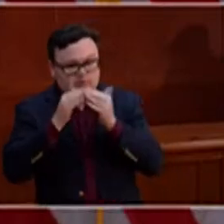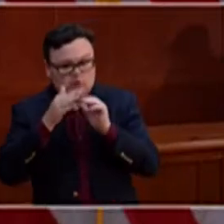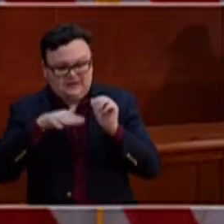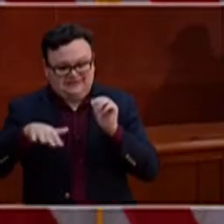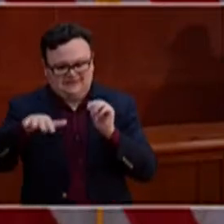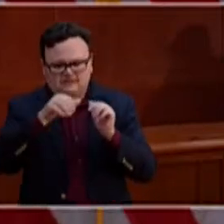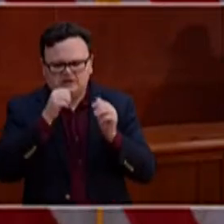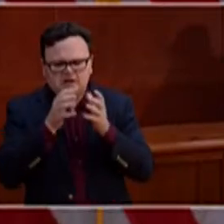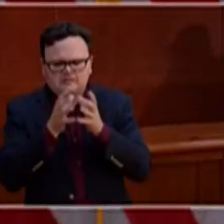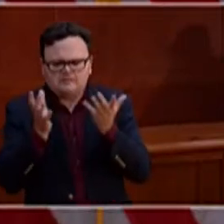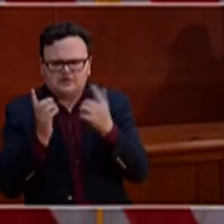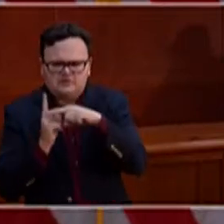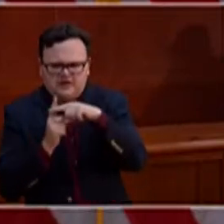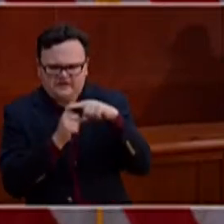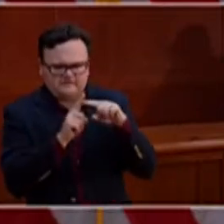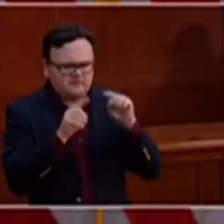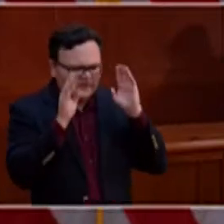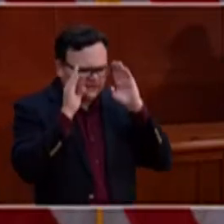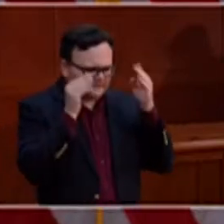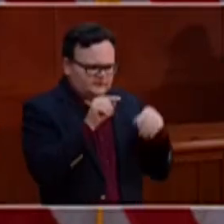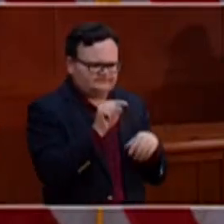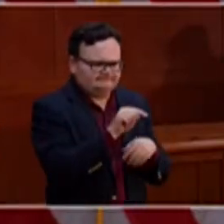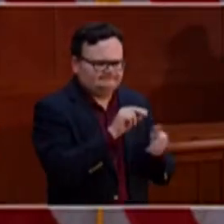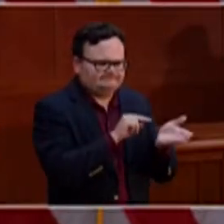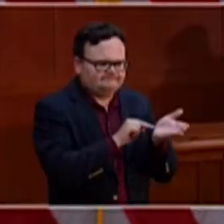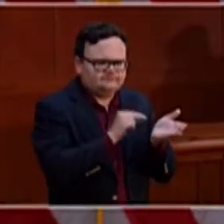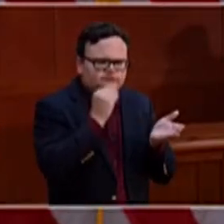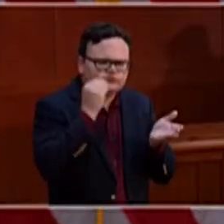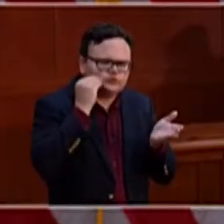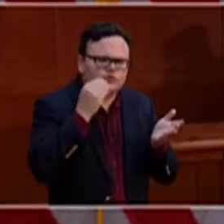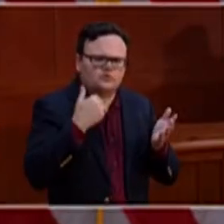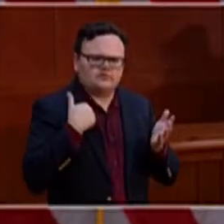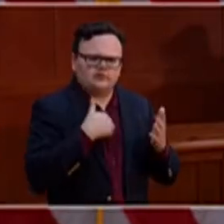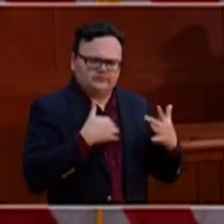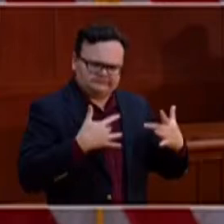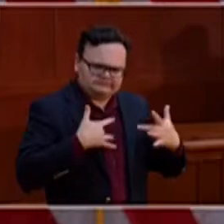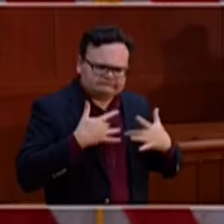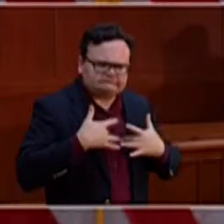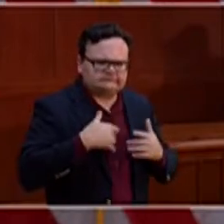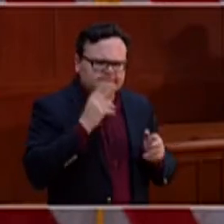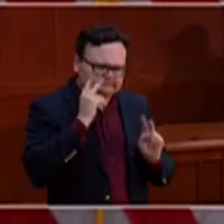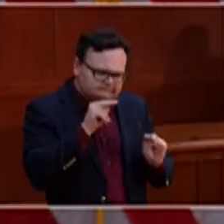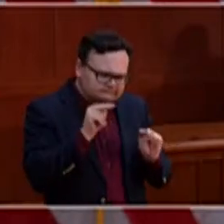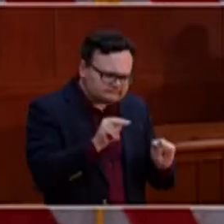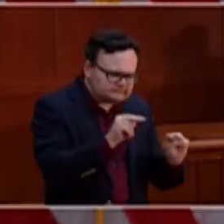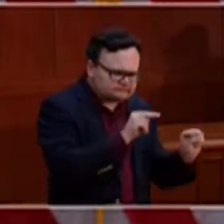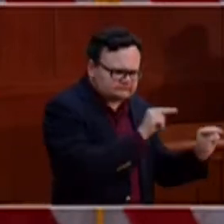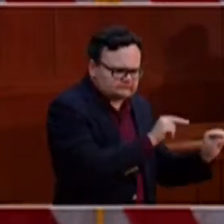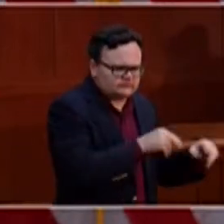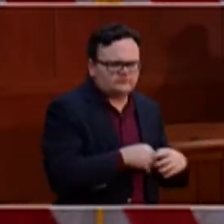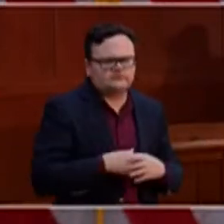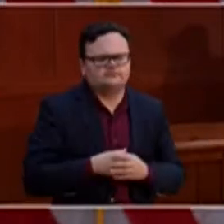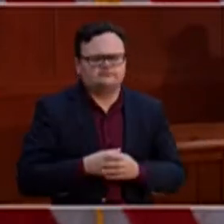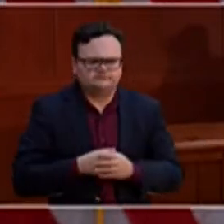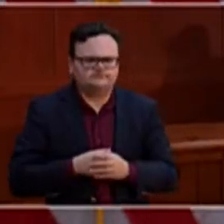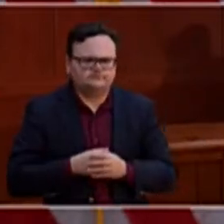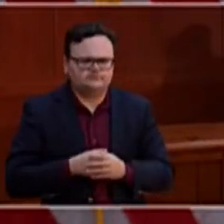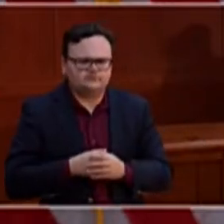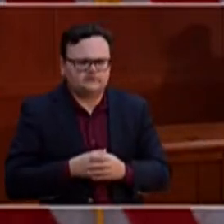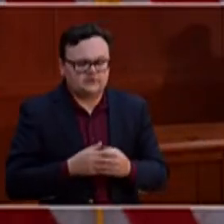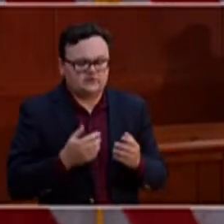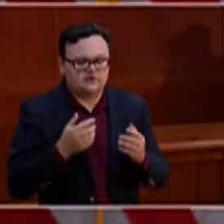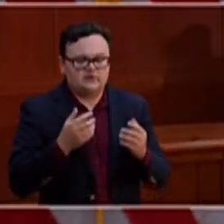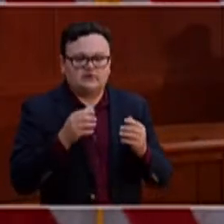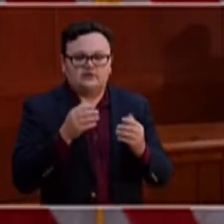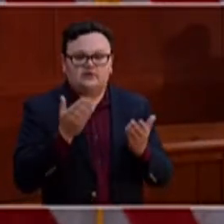going to continue to be concerned about. So I think that this is going to be important just to give Floridians some reassurance